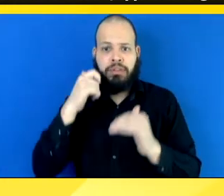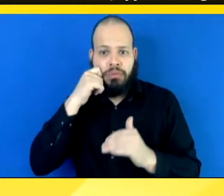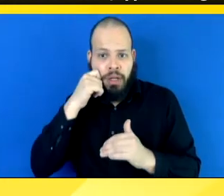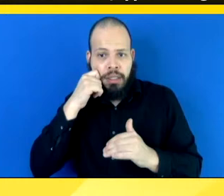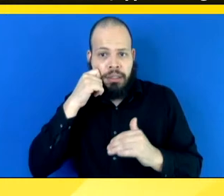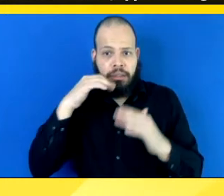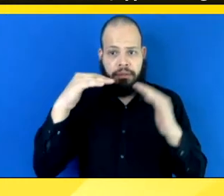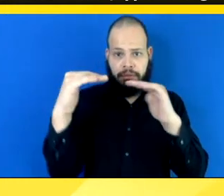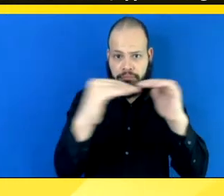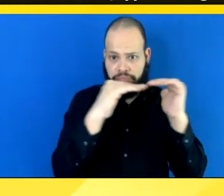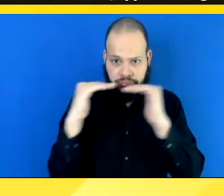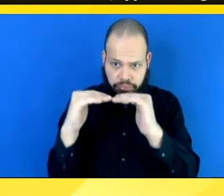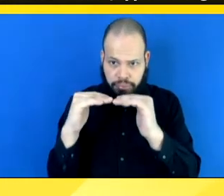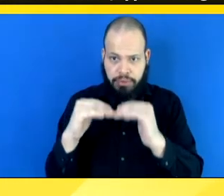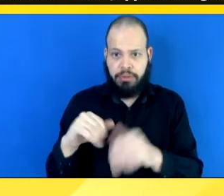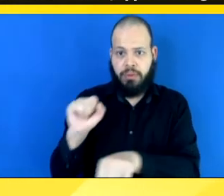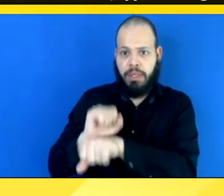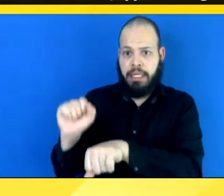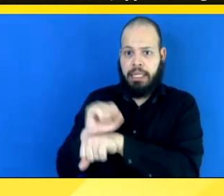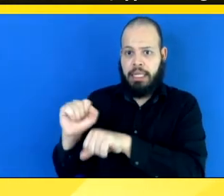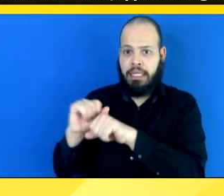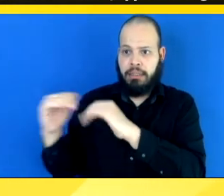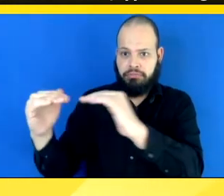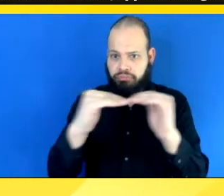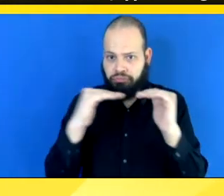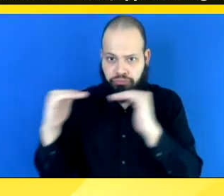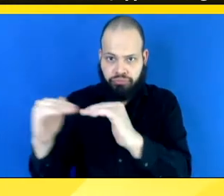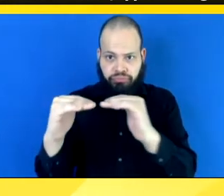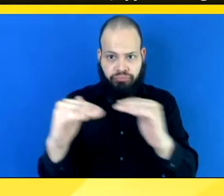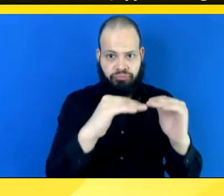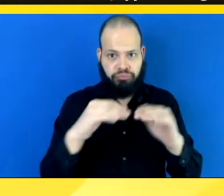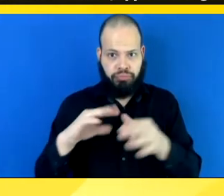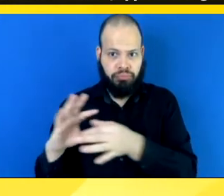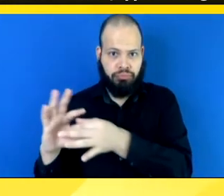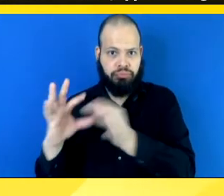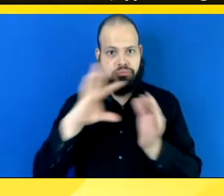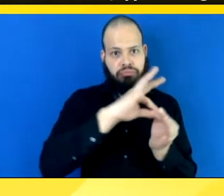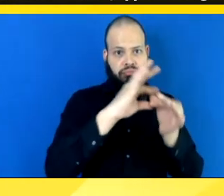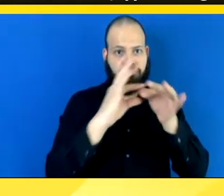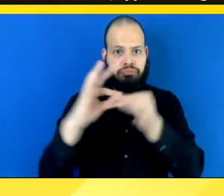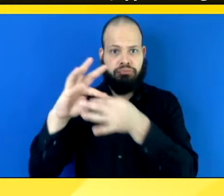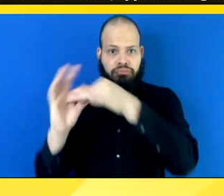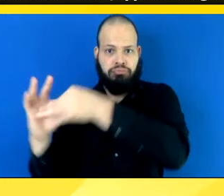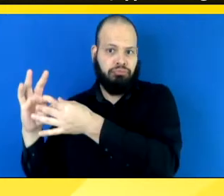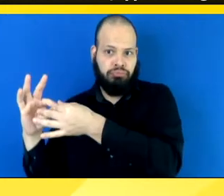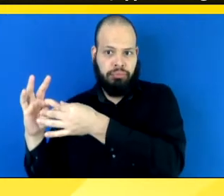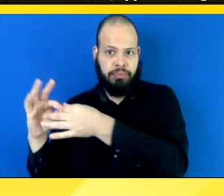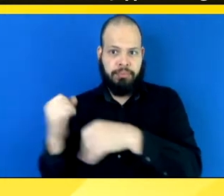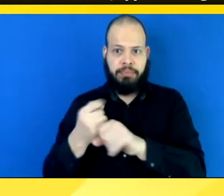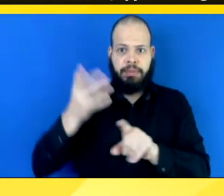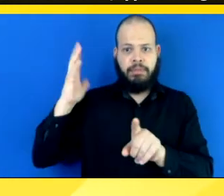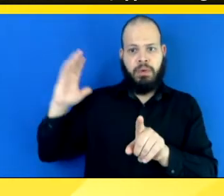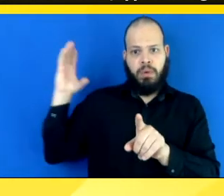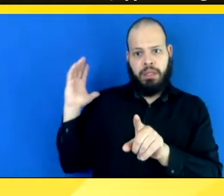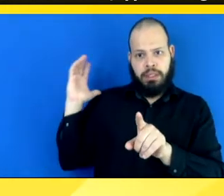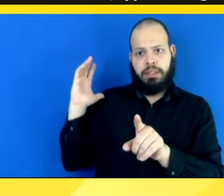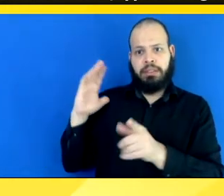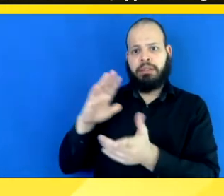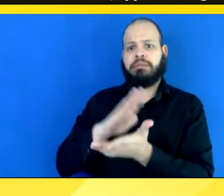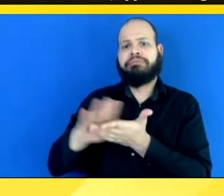was AFSCME who represented 1,300 Black sanitation workers in Memphis, Tennessee, who went on strike